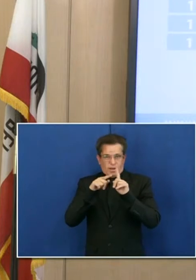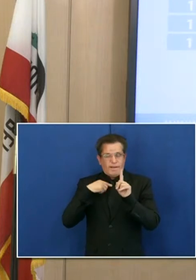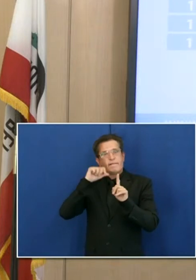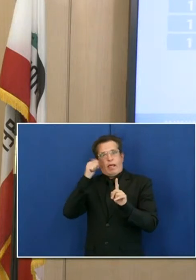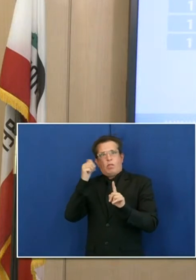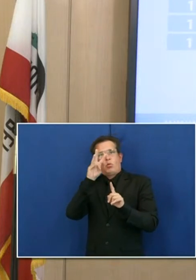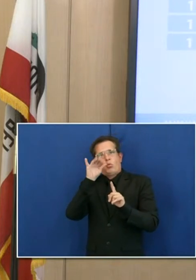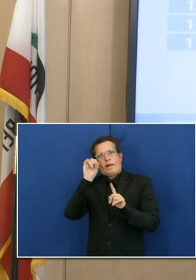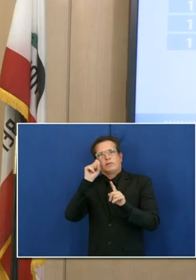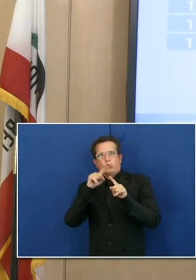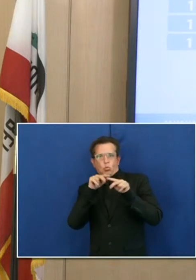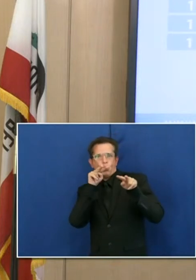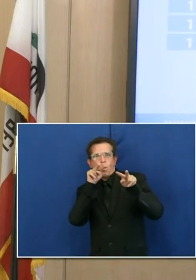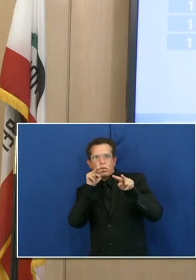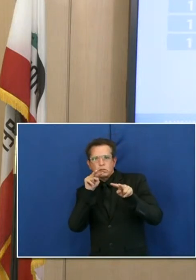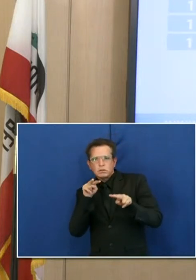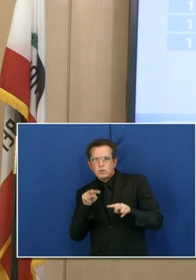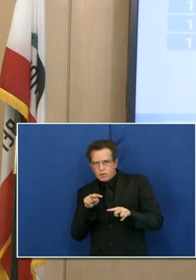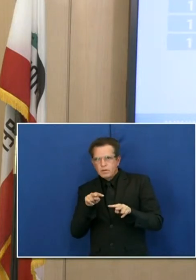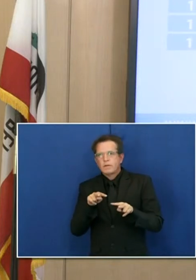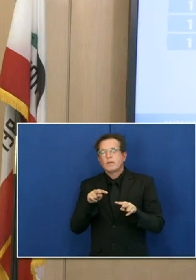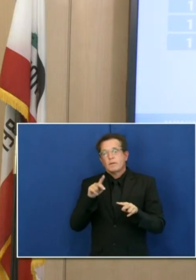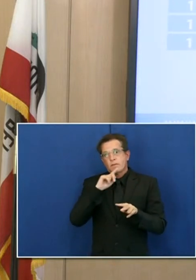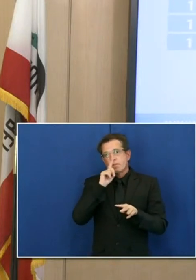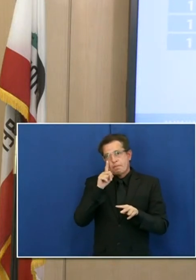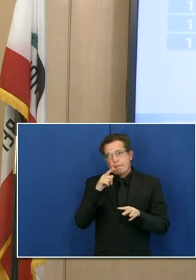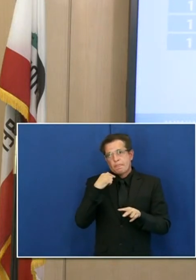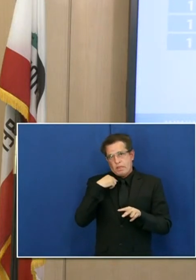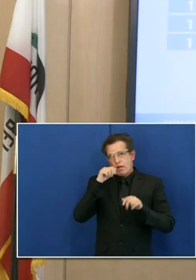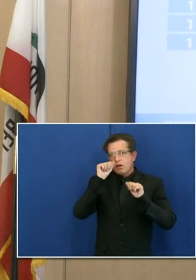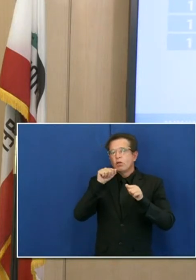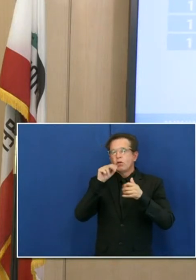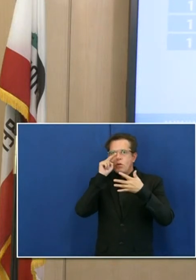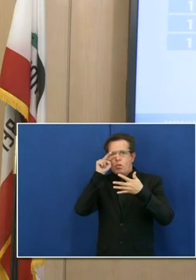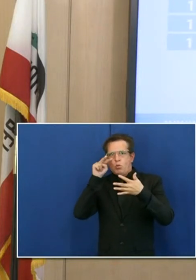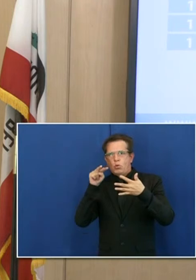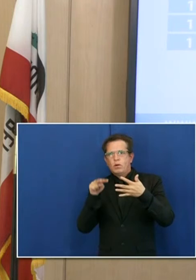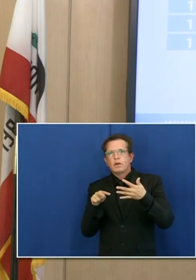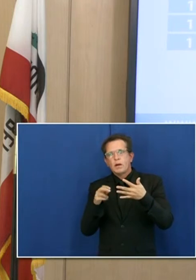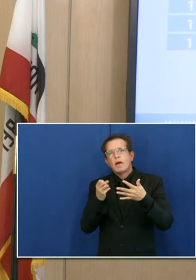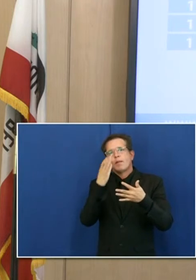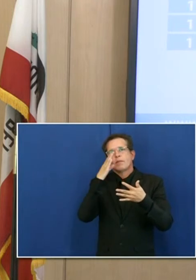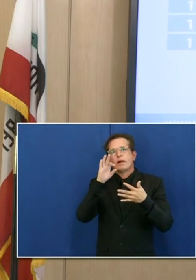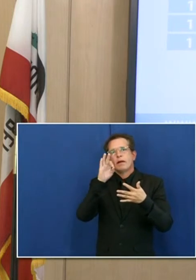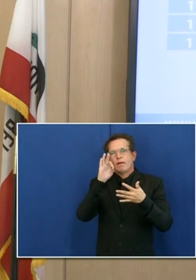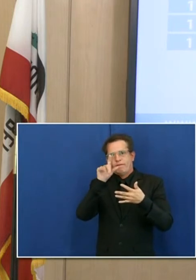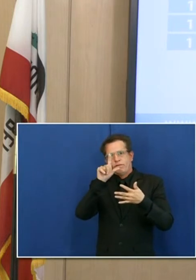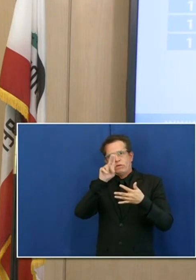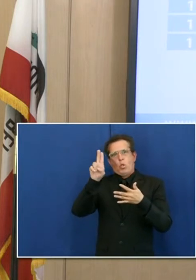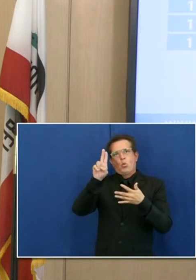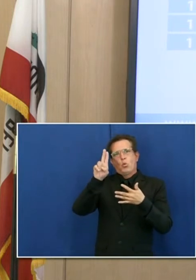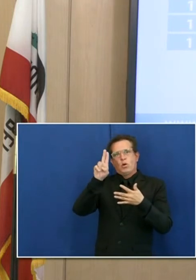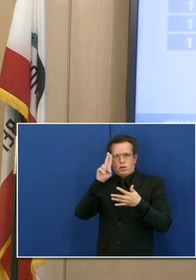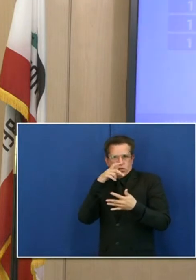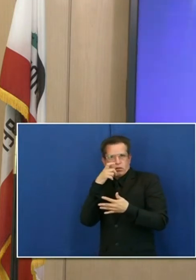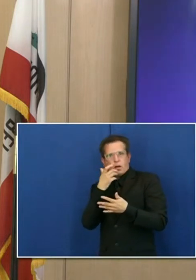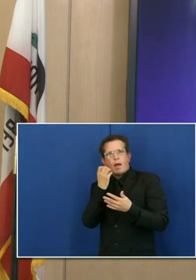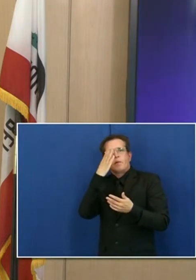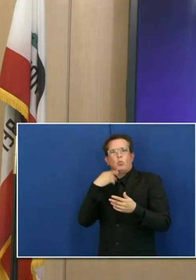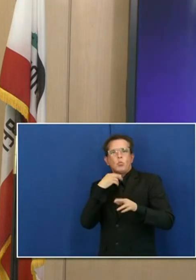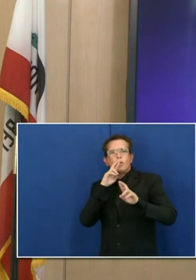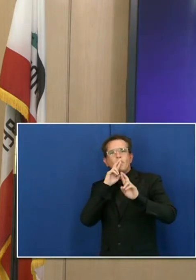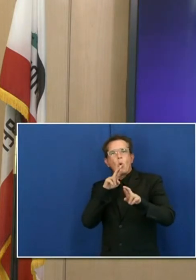and I think that one of those ways is to look at a number of influenza cases that have been reported.